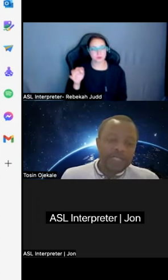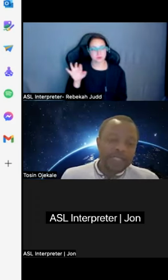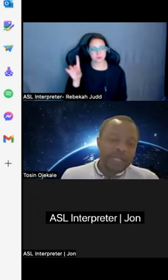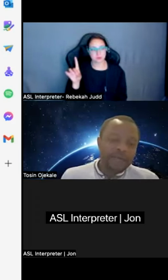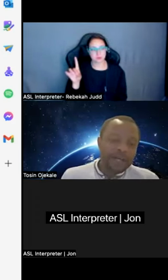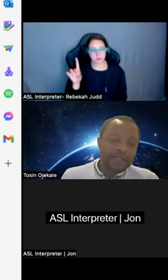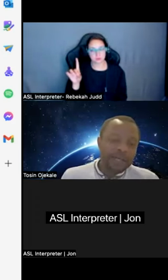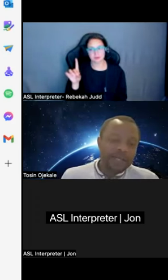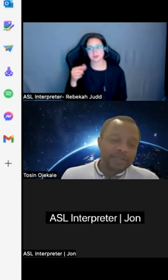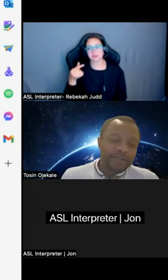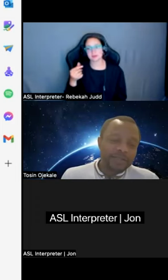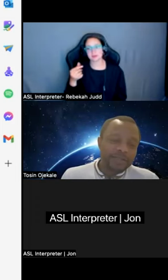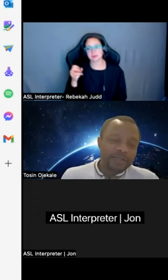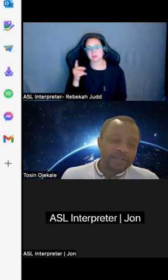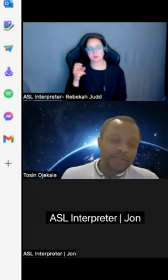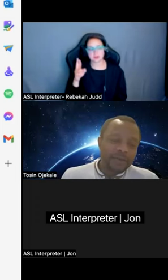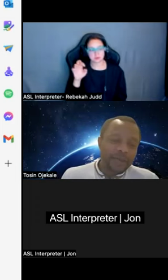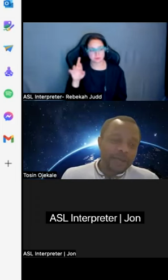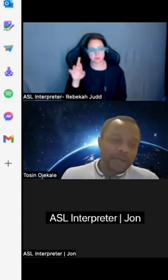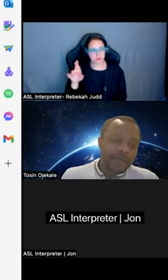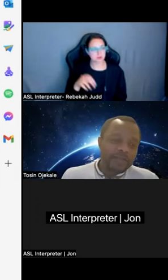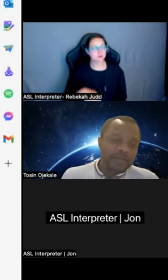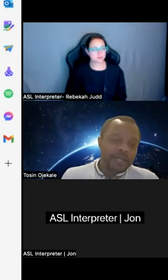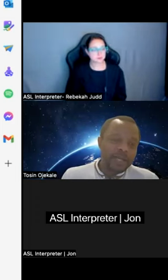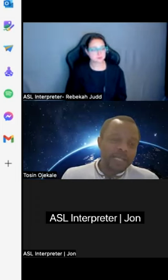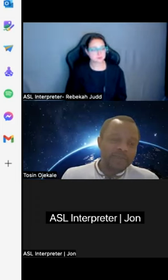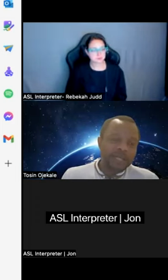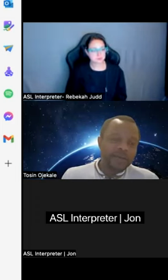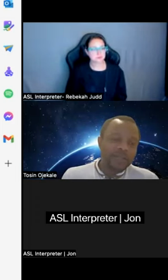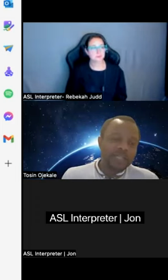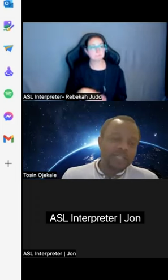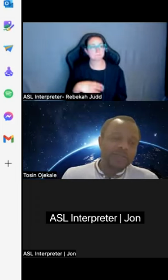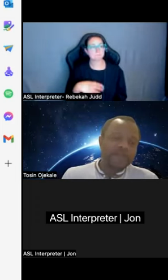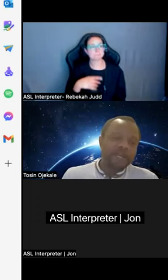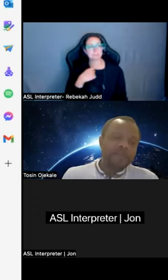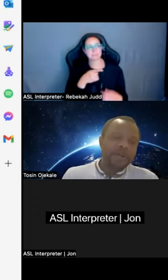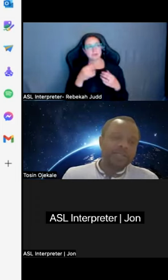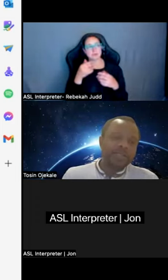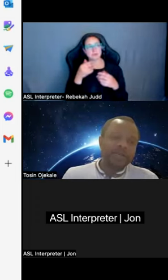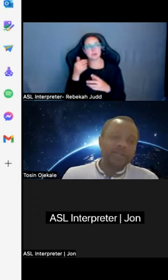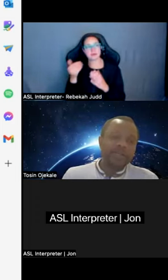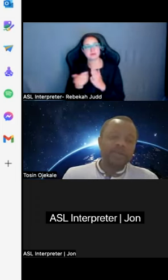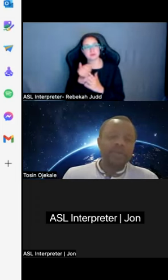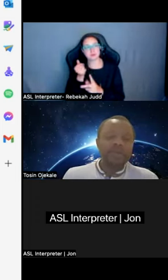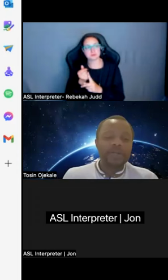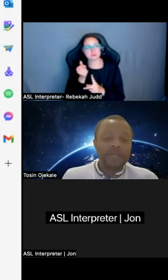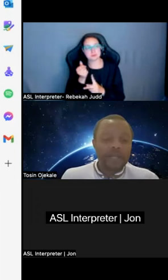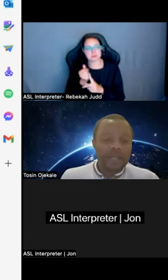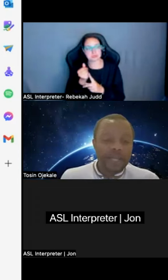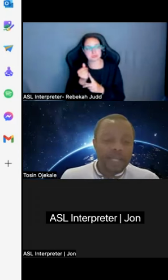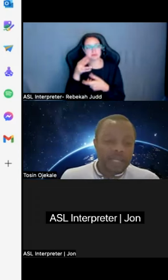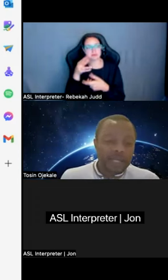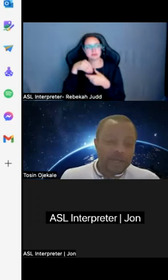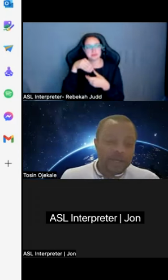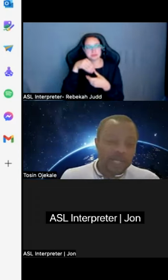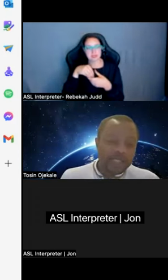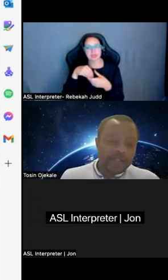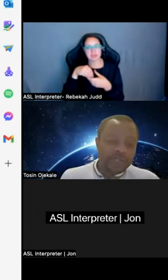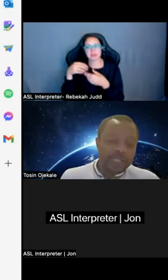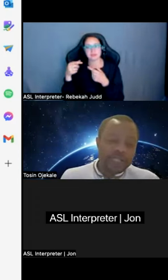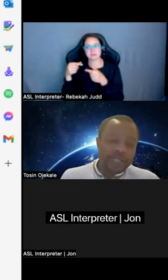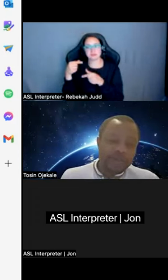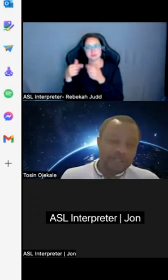Connect inverter from this new self-contained unit FirePass generator. Then